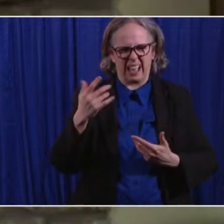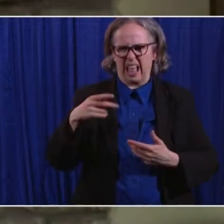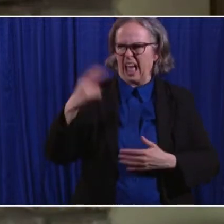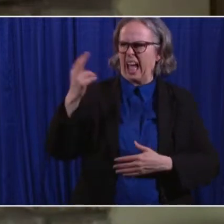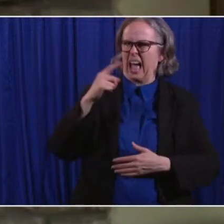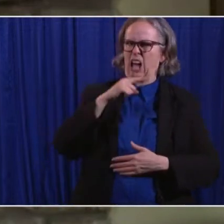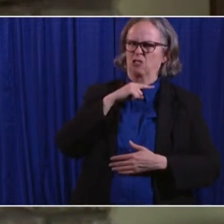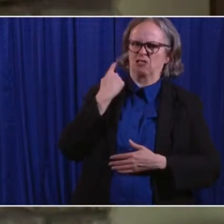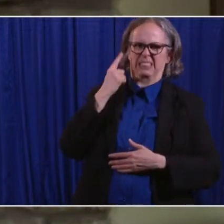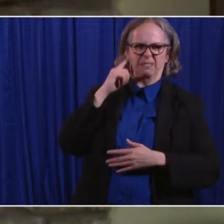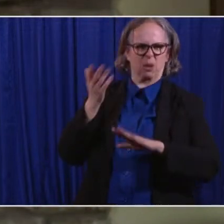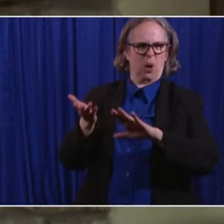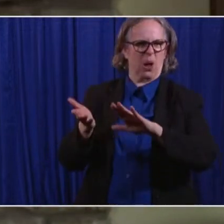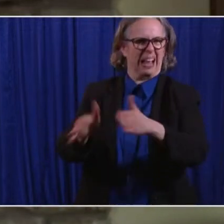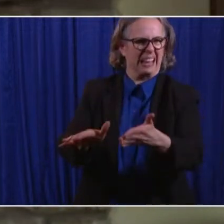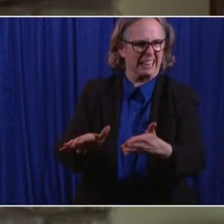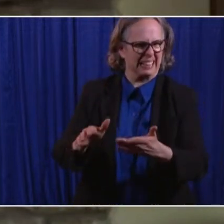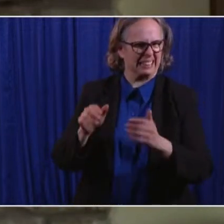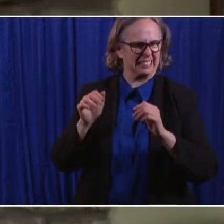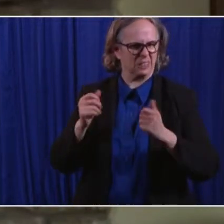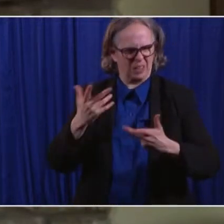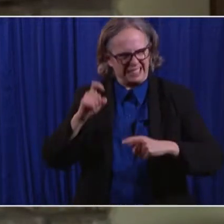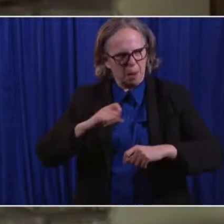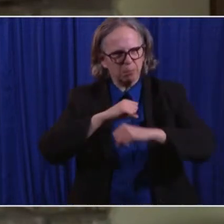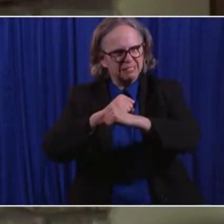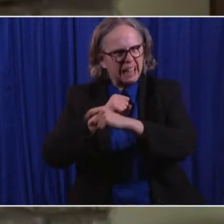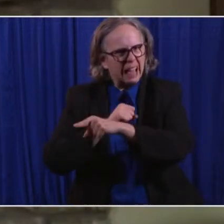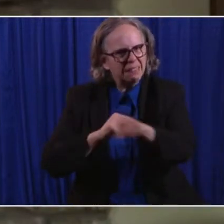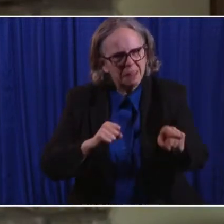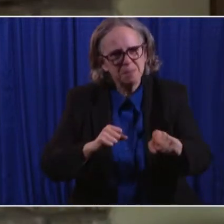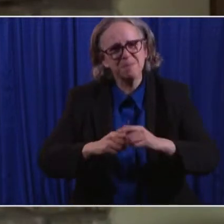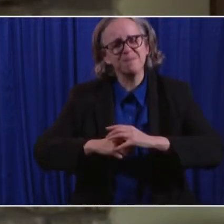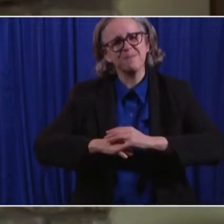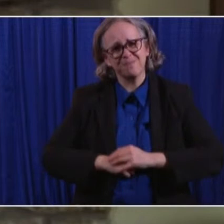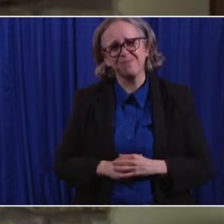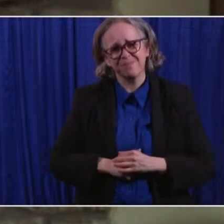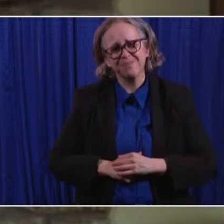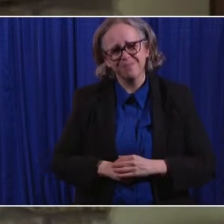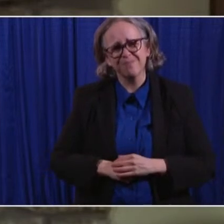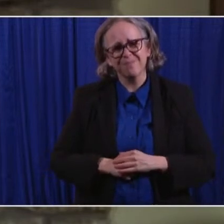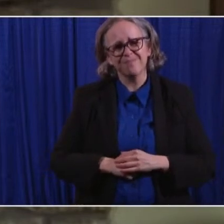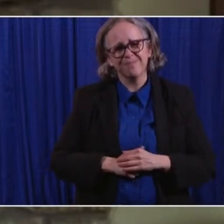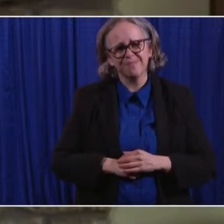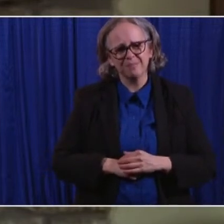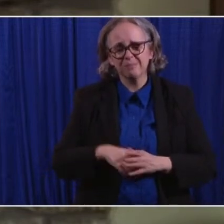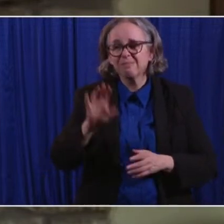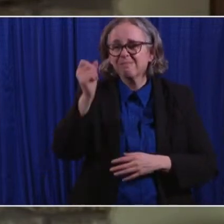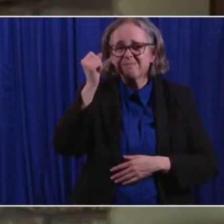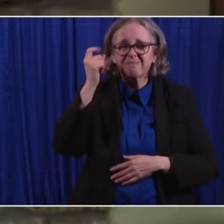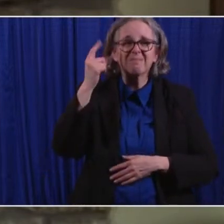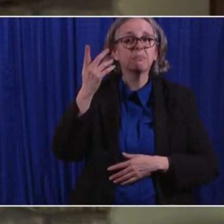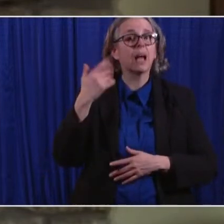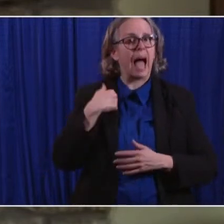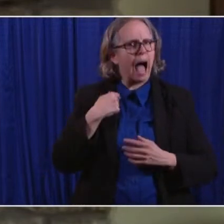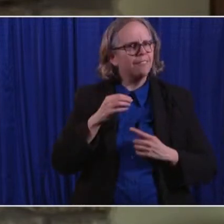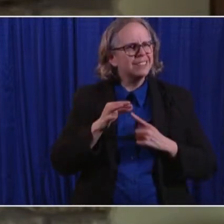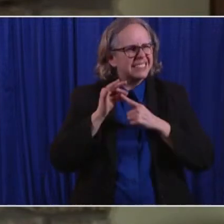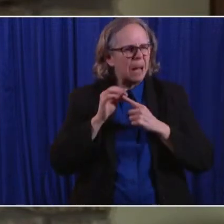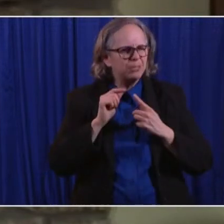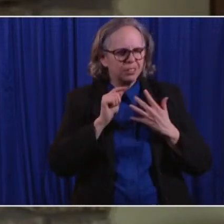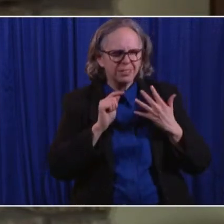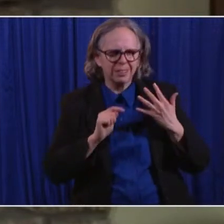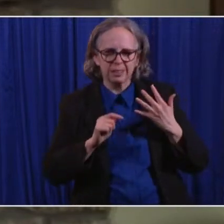try to cover those. The only real exceptions have been teachers who we've